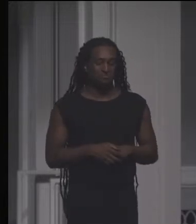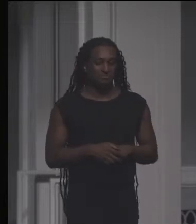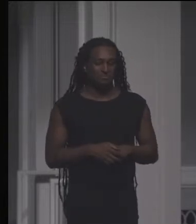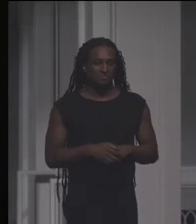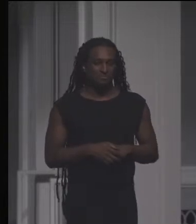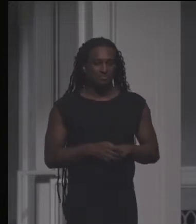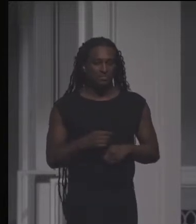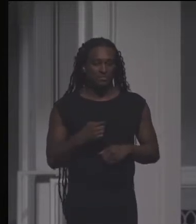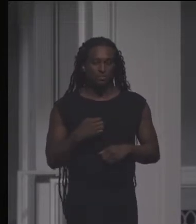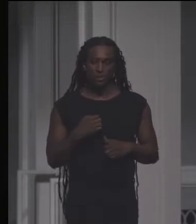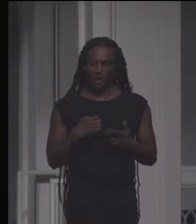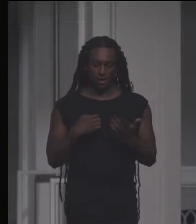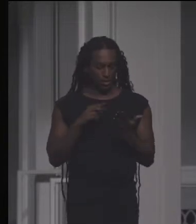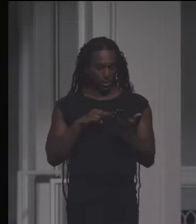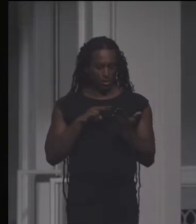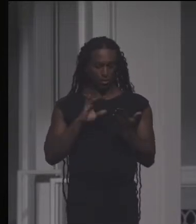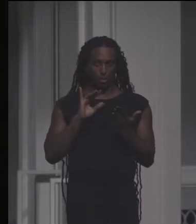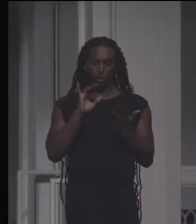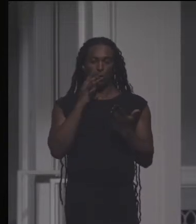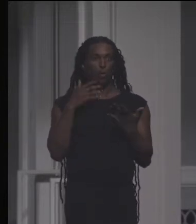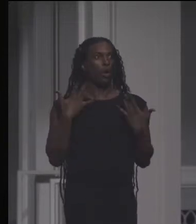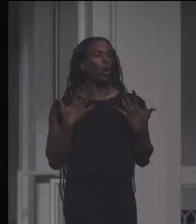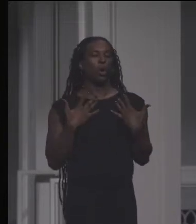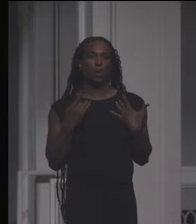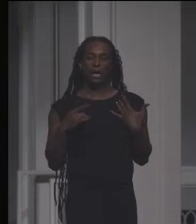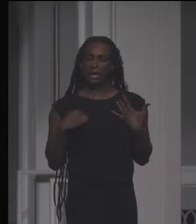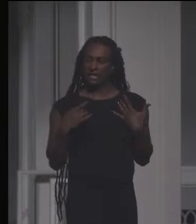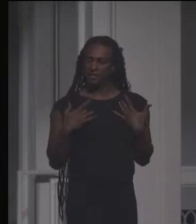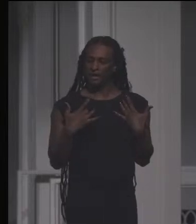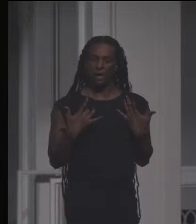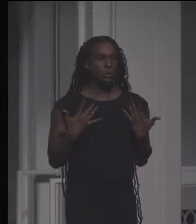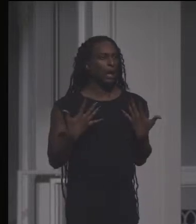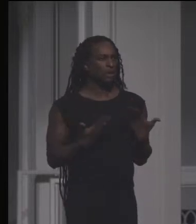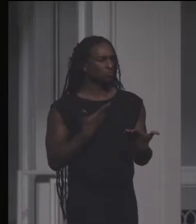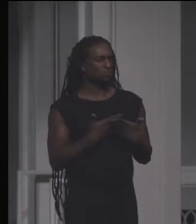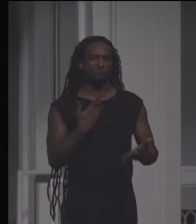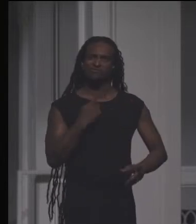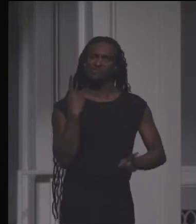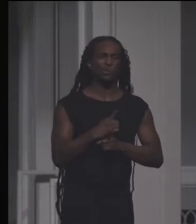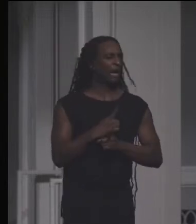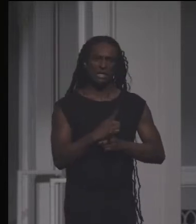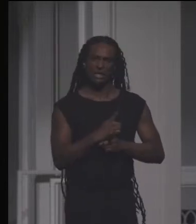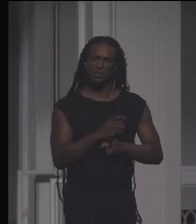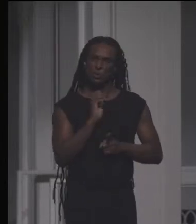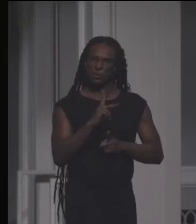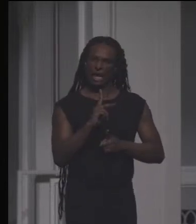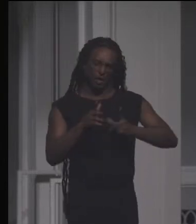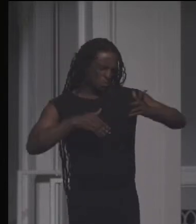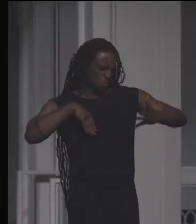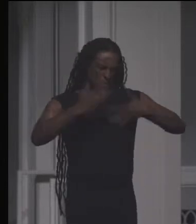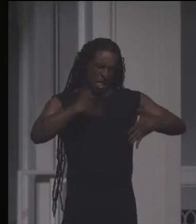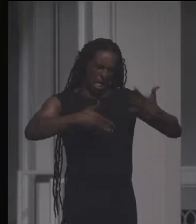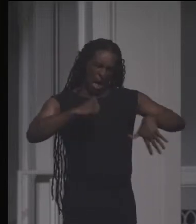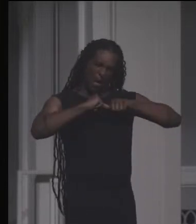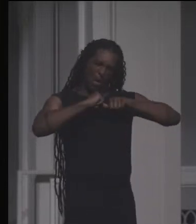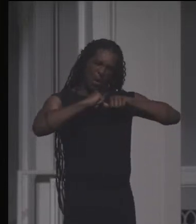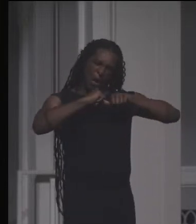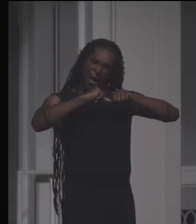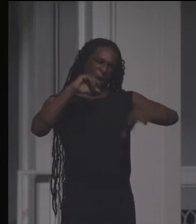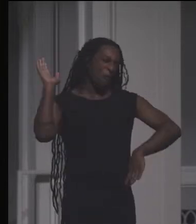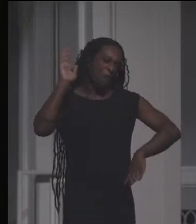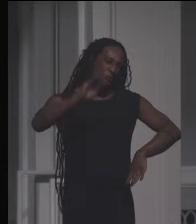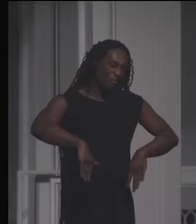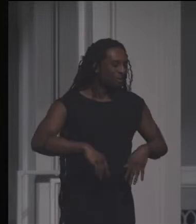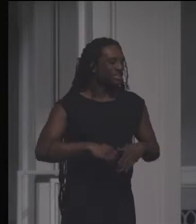the end of the book at this point, and I felt vindicated. I went full steam ahead. And a few